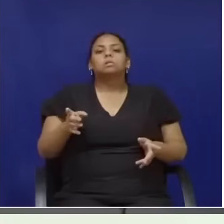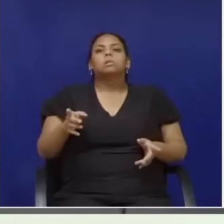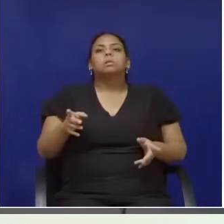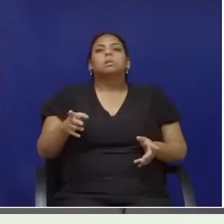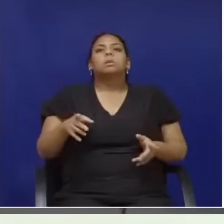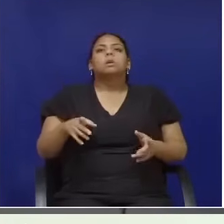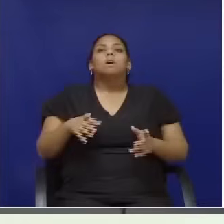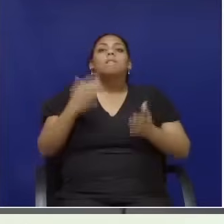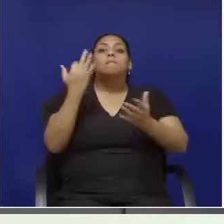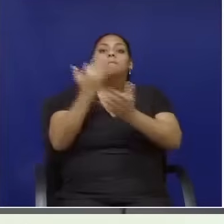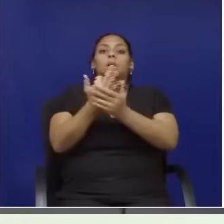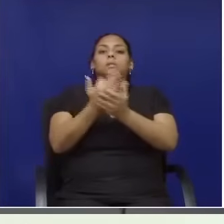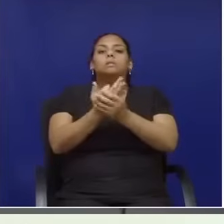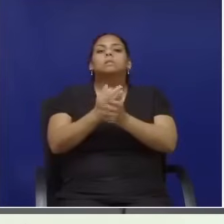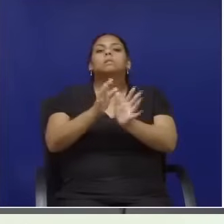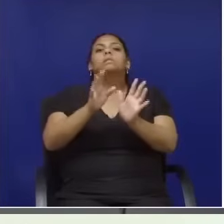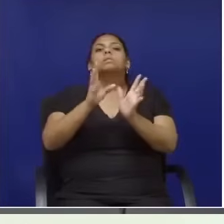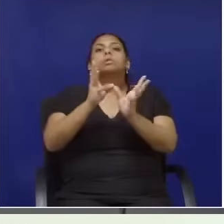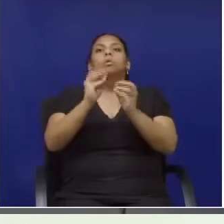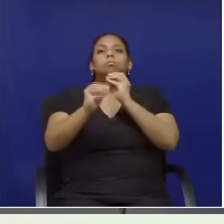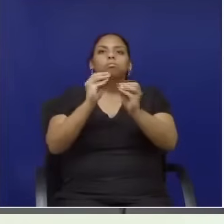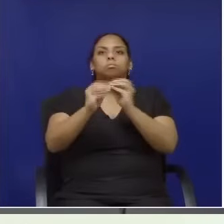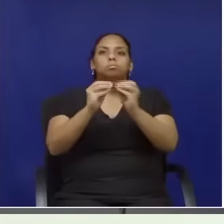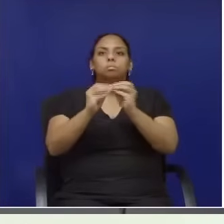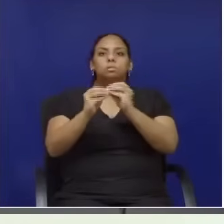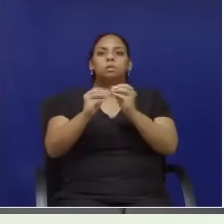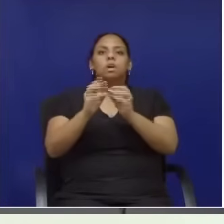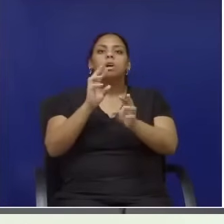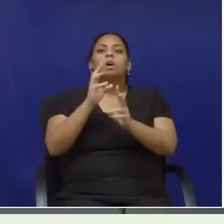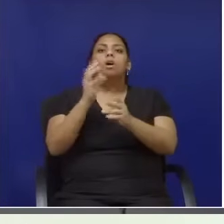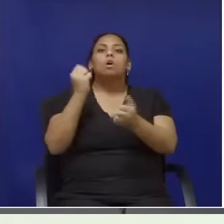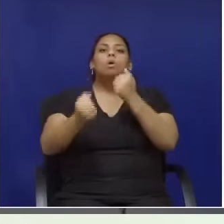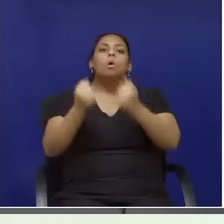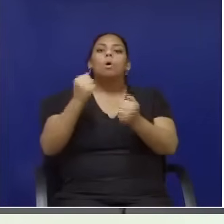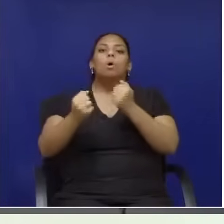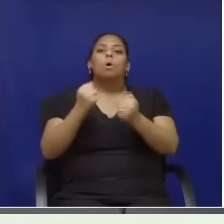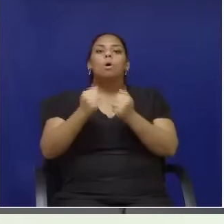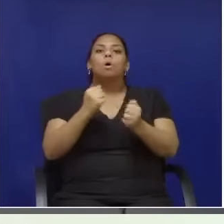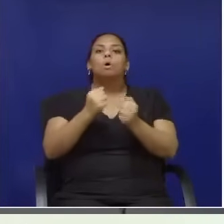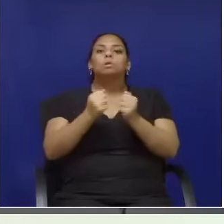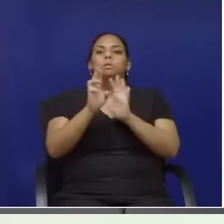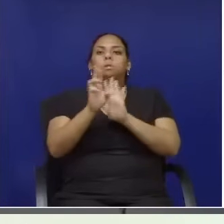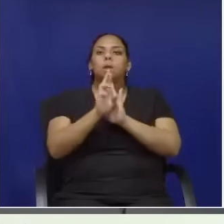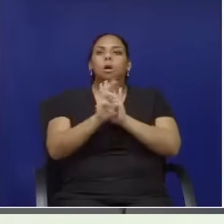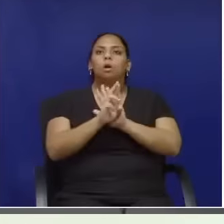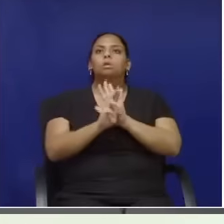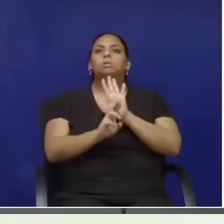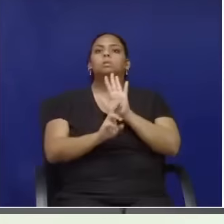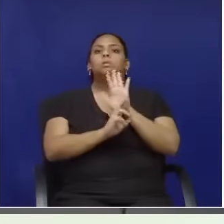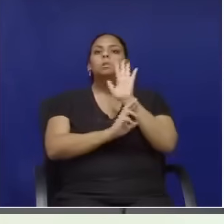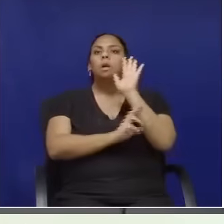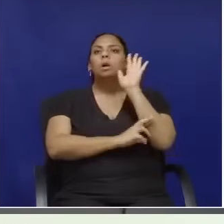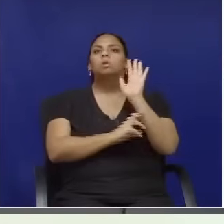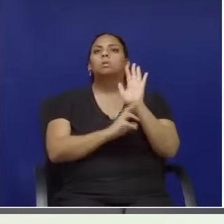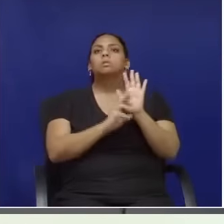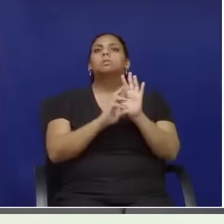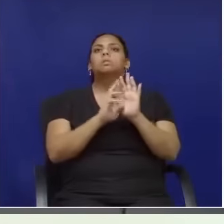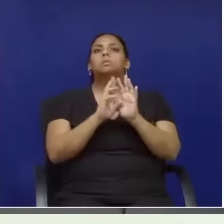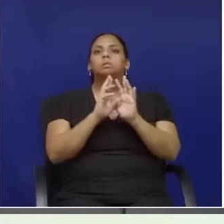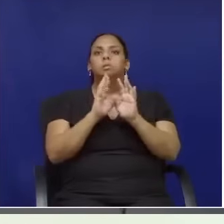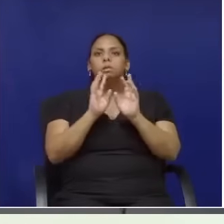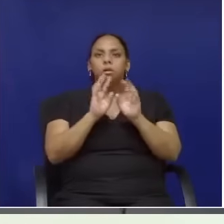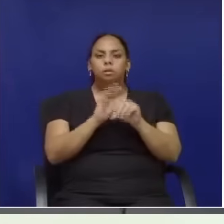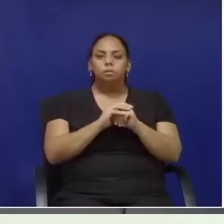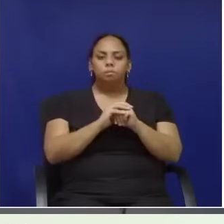to reconstruct the affected court records. The OCJ is in the process of procuring